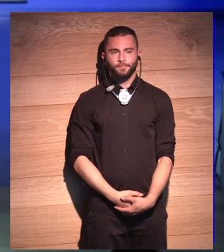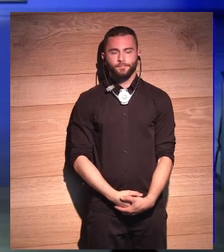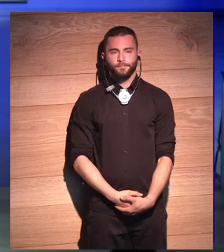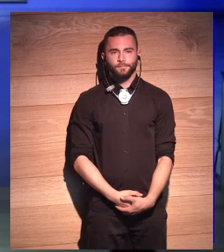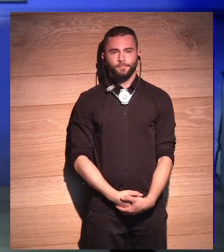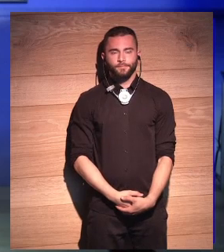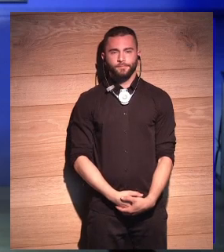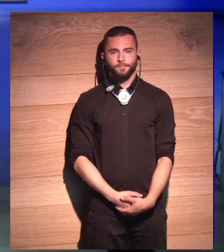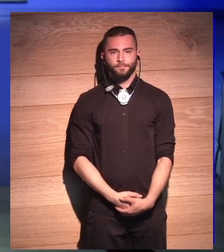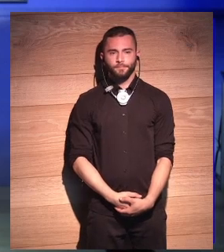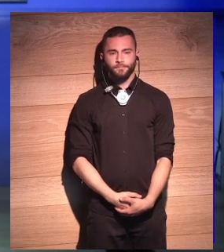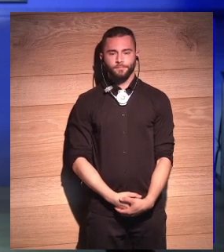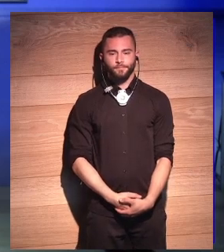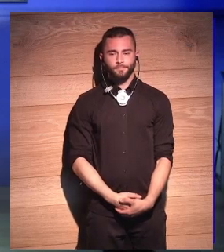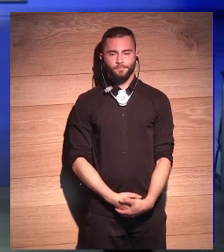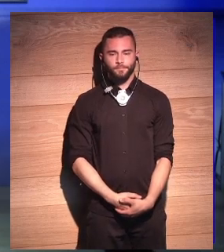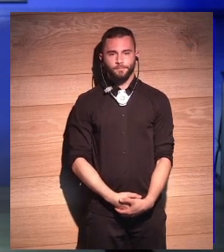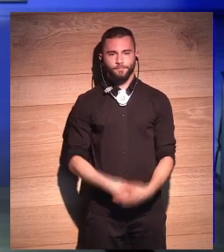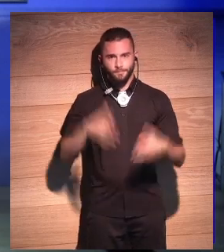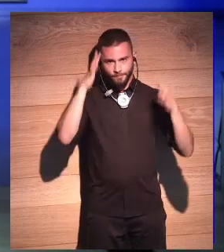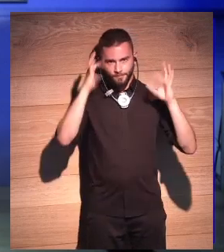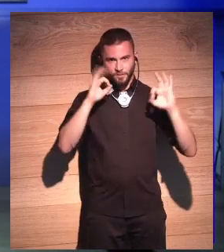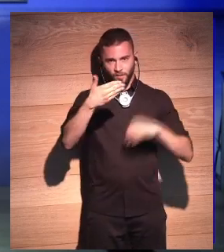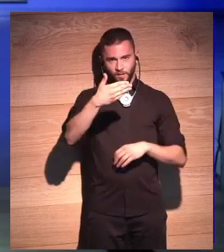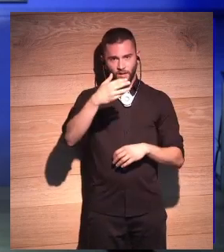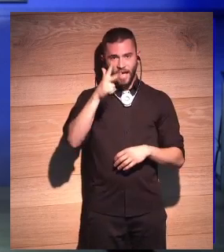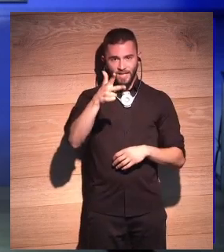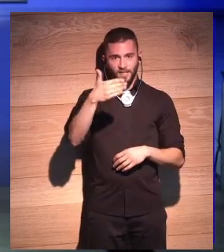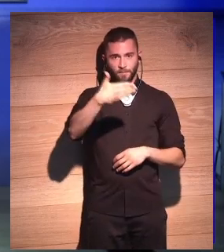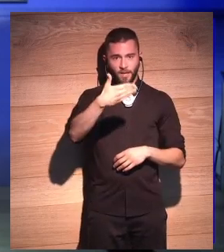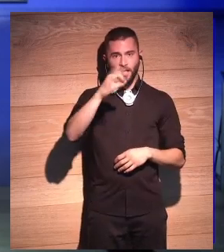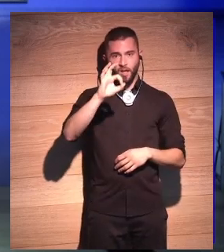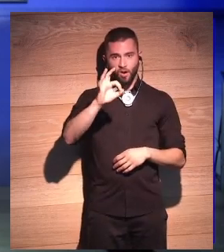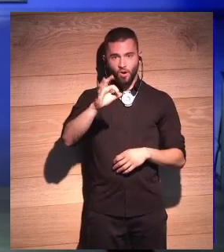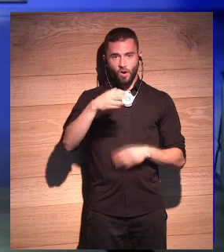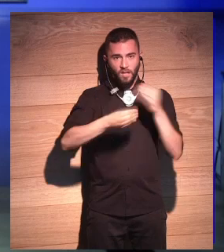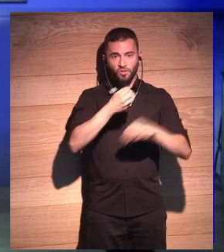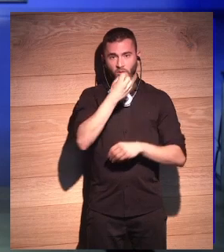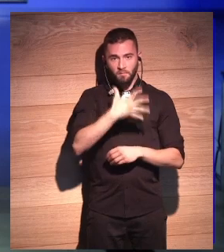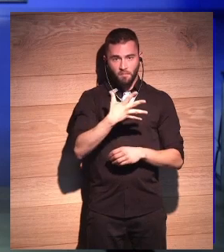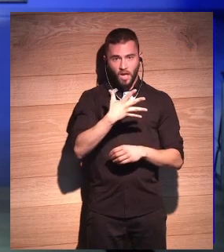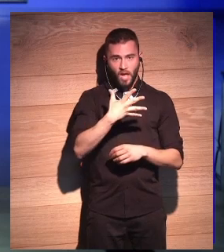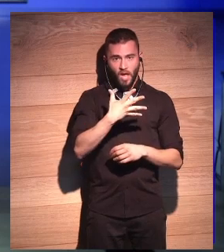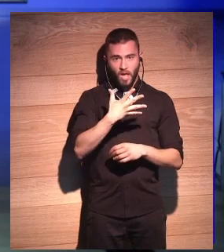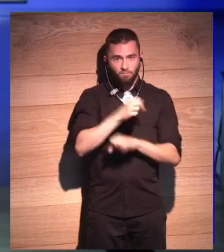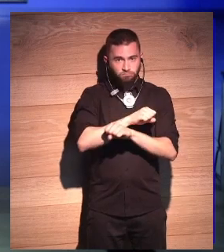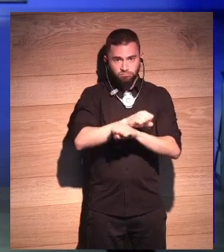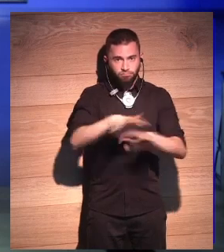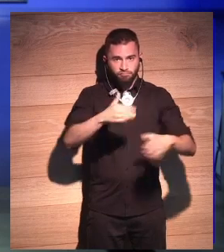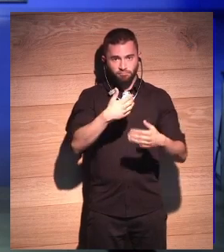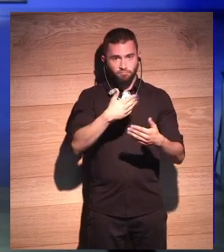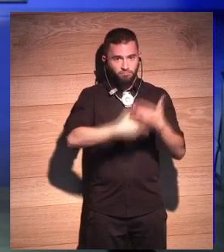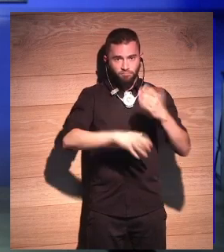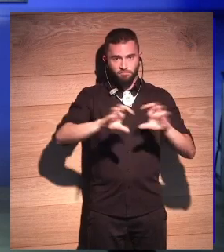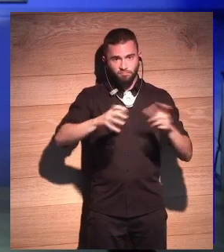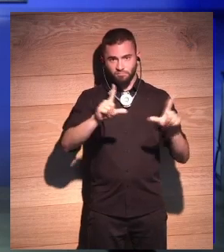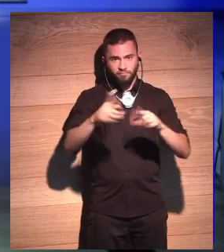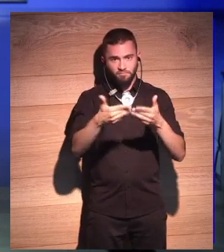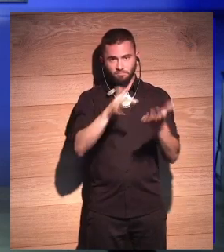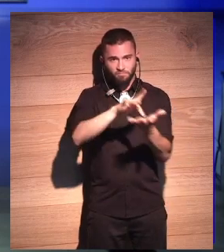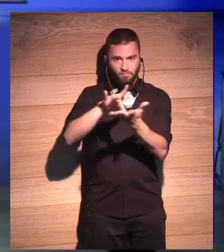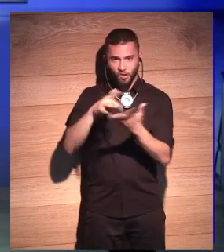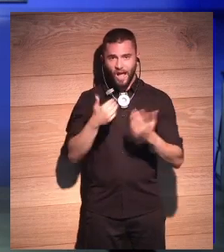Obviously, HBO did quite well out of it. They got a whole bunch of press. And we got to make something that was fun. There